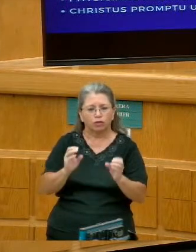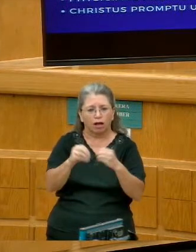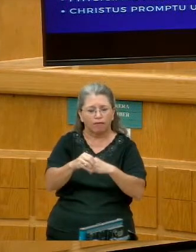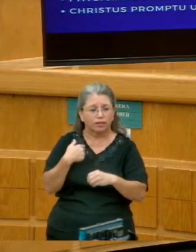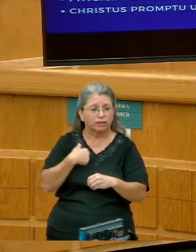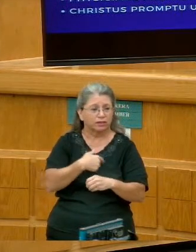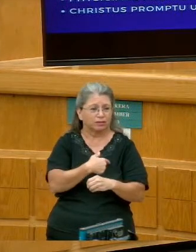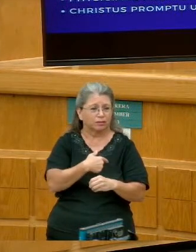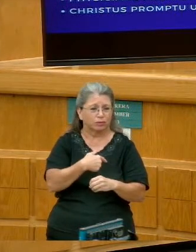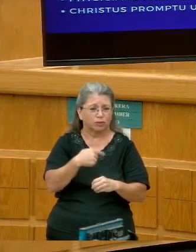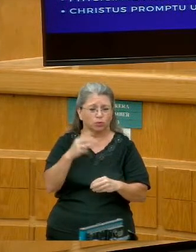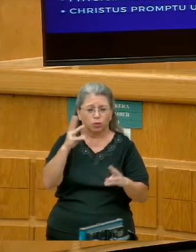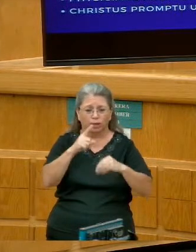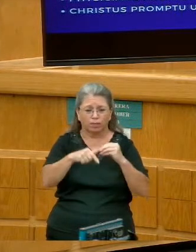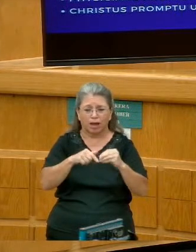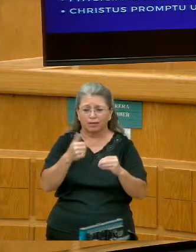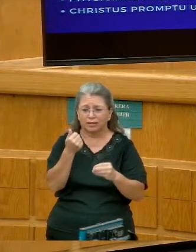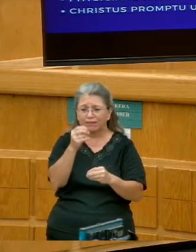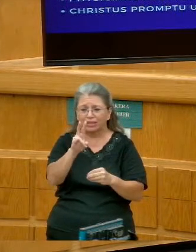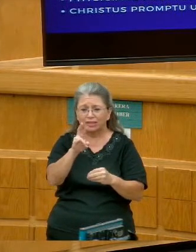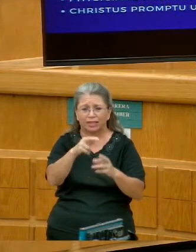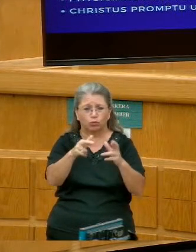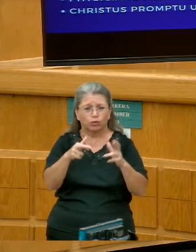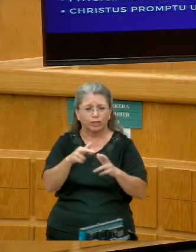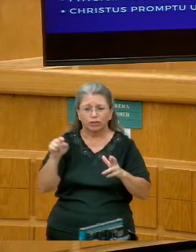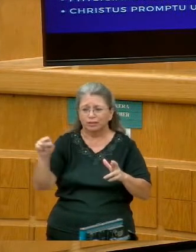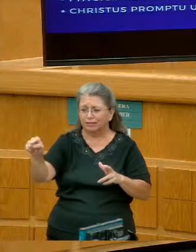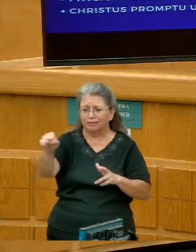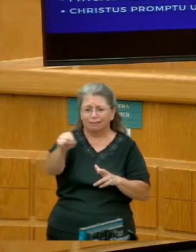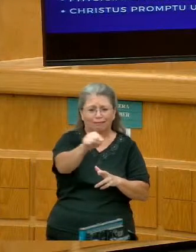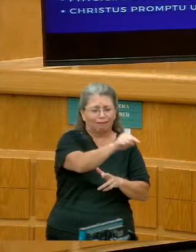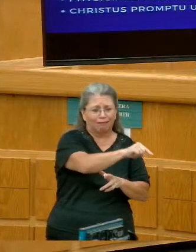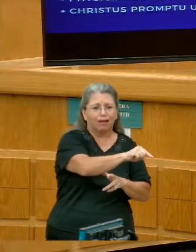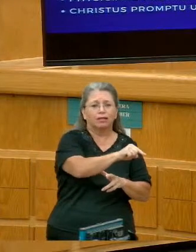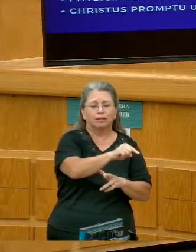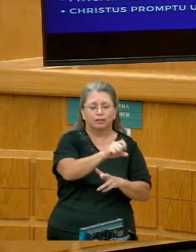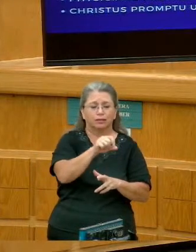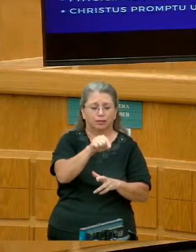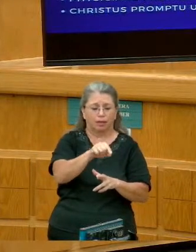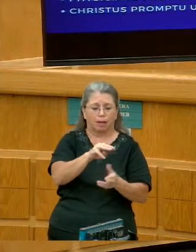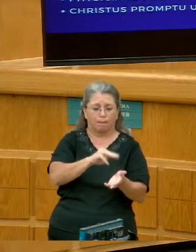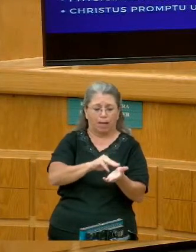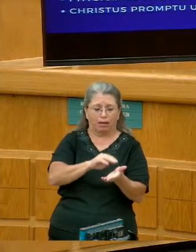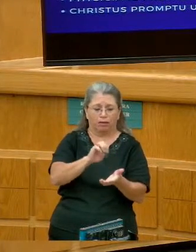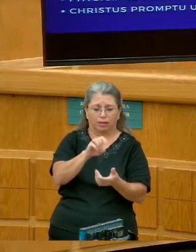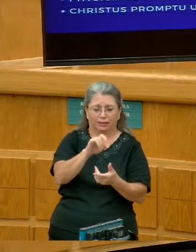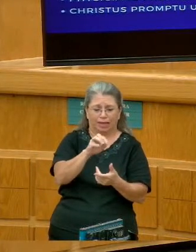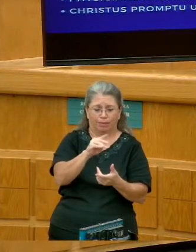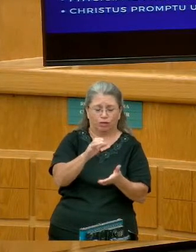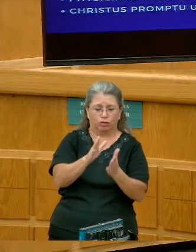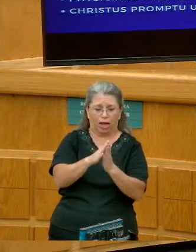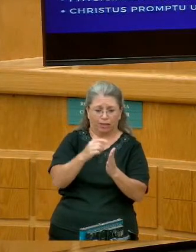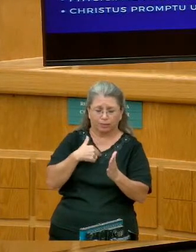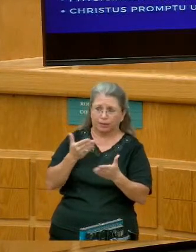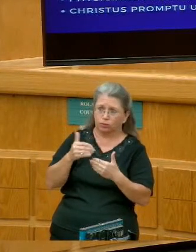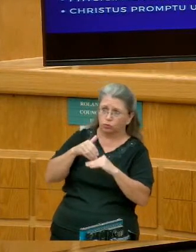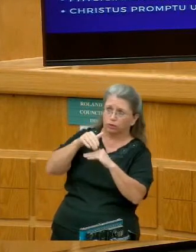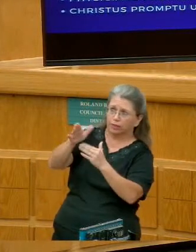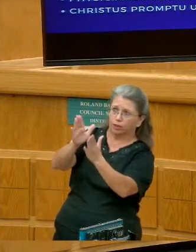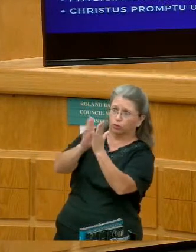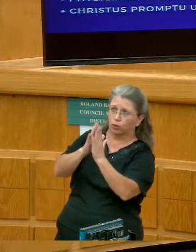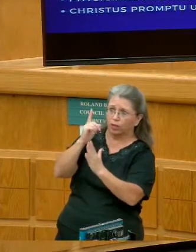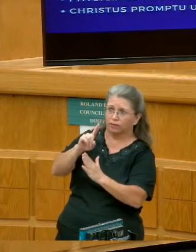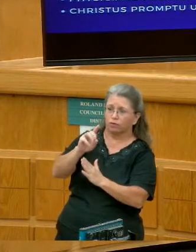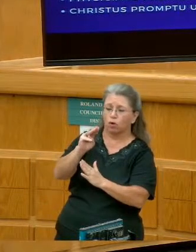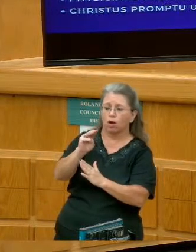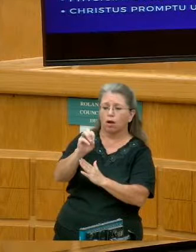serve. And so the medical examiner asked me to submit a STAR request for a morgue trailer and we did, and some